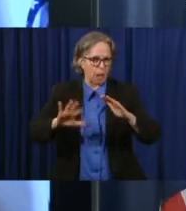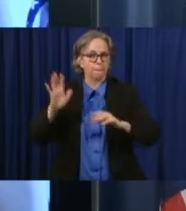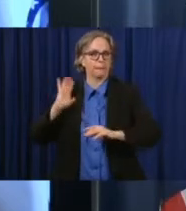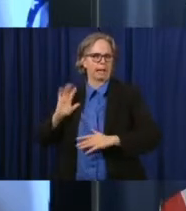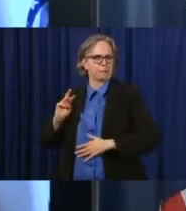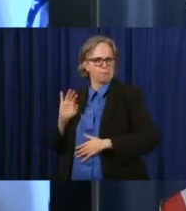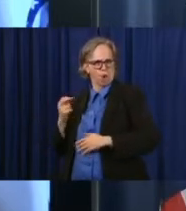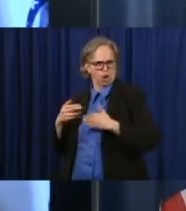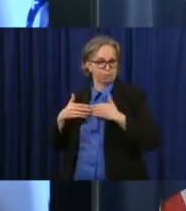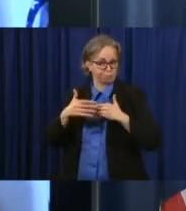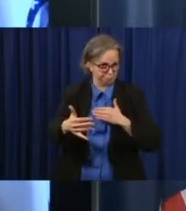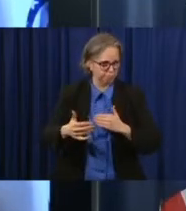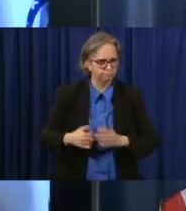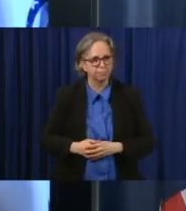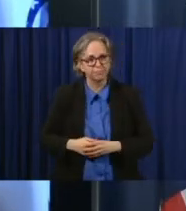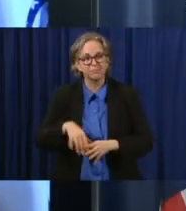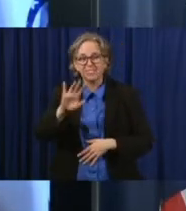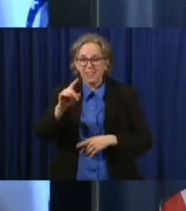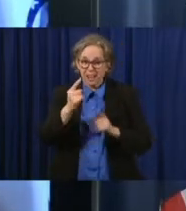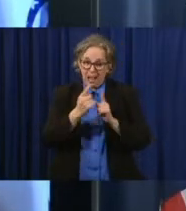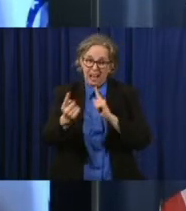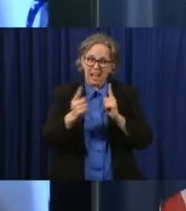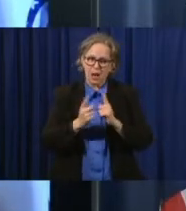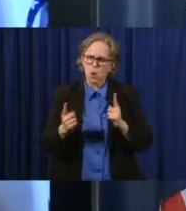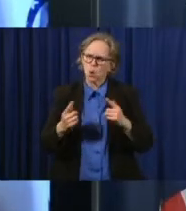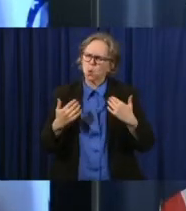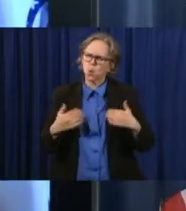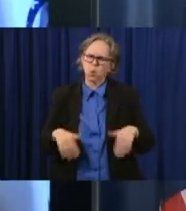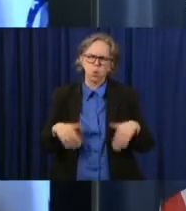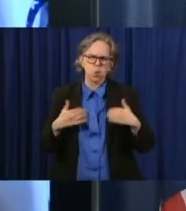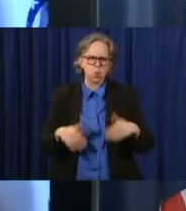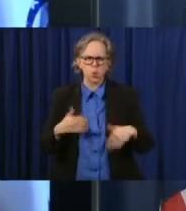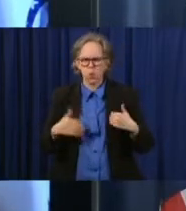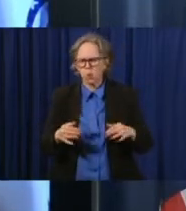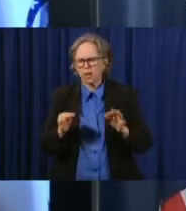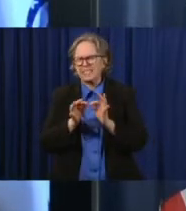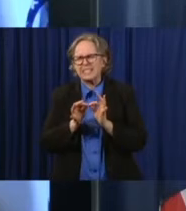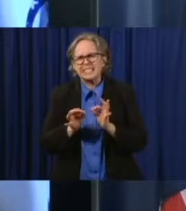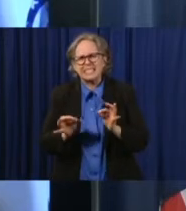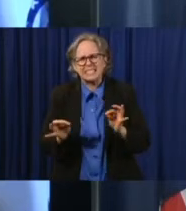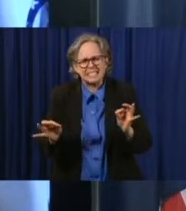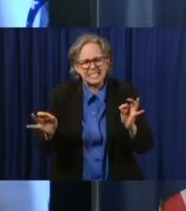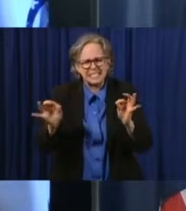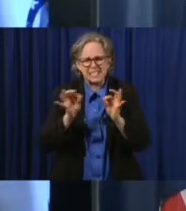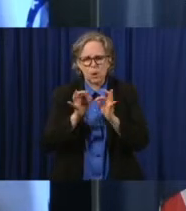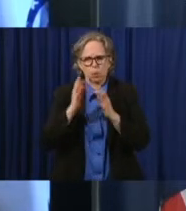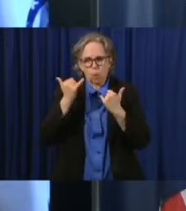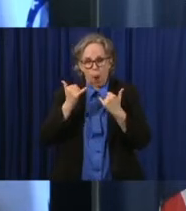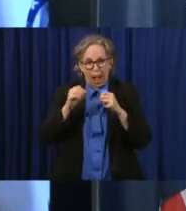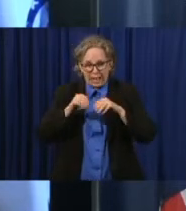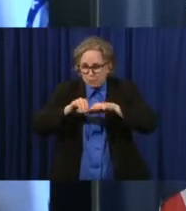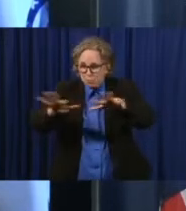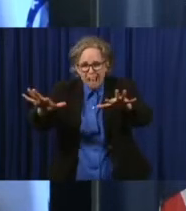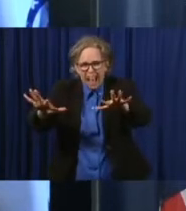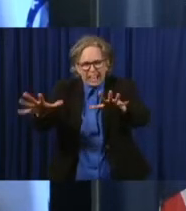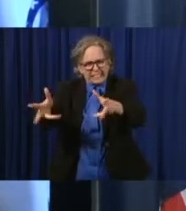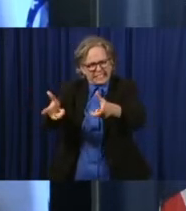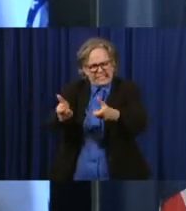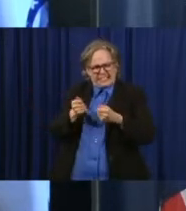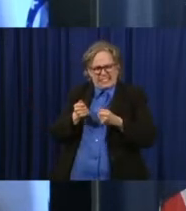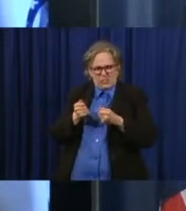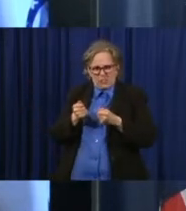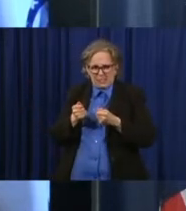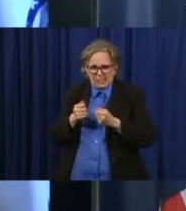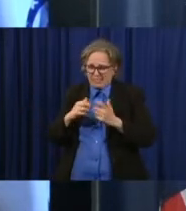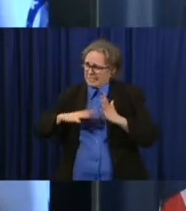one of the very important things in terms of trying to control the spread of this disease, and that's the one luxury that we really don't have in the Department of Rehabilitation and